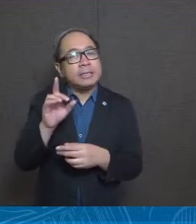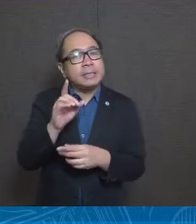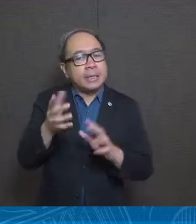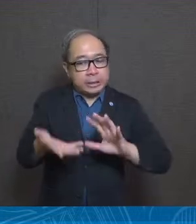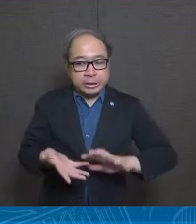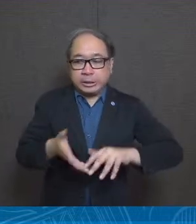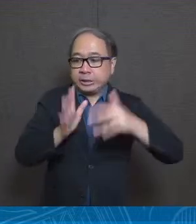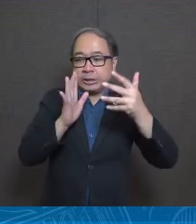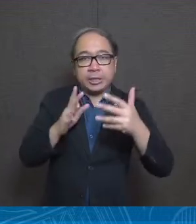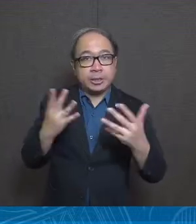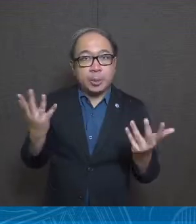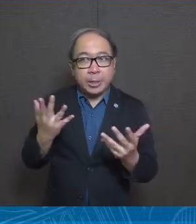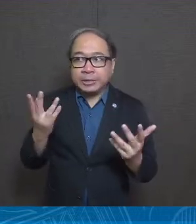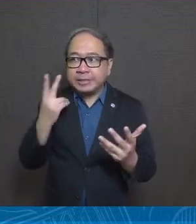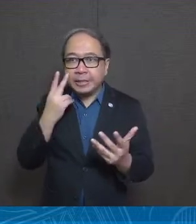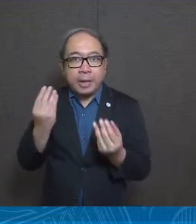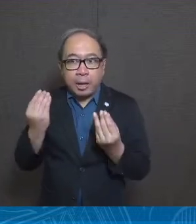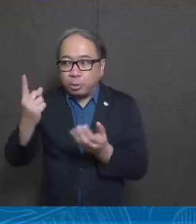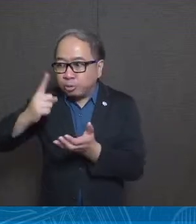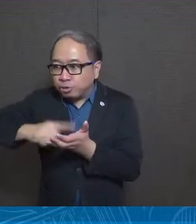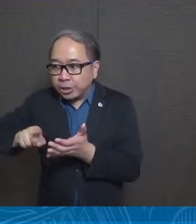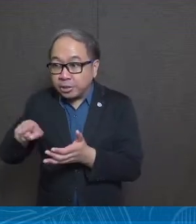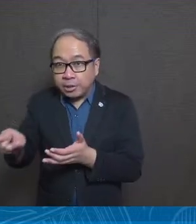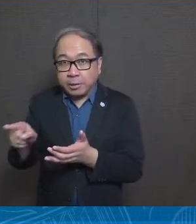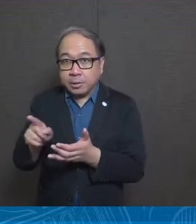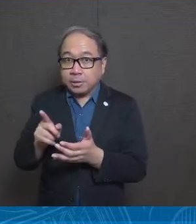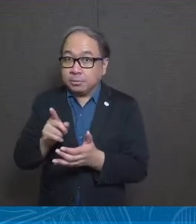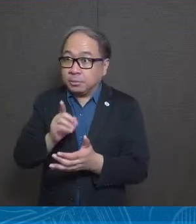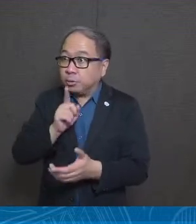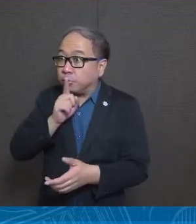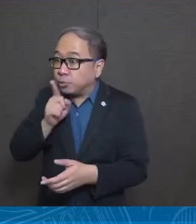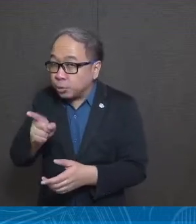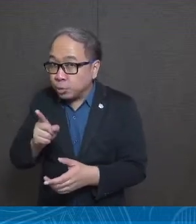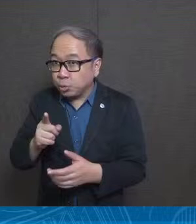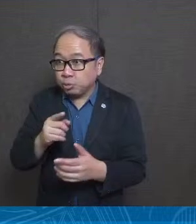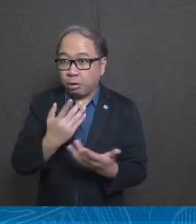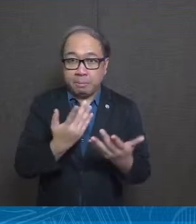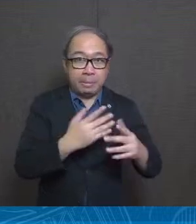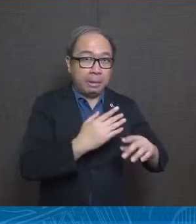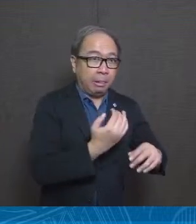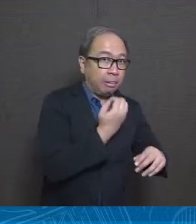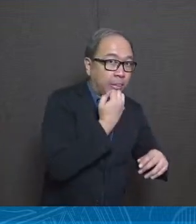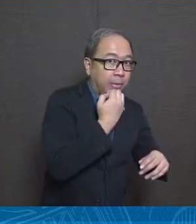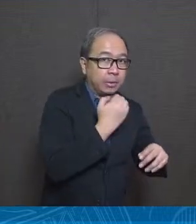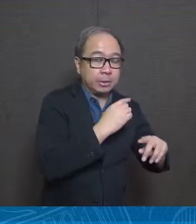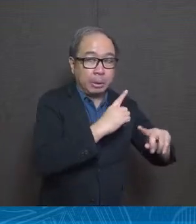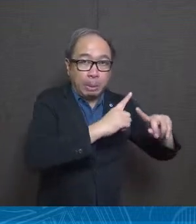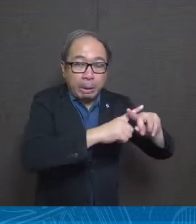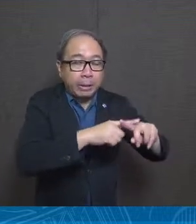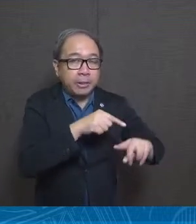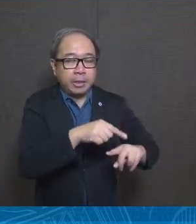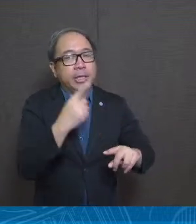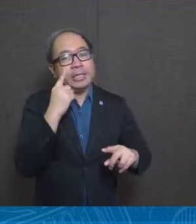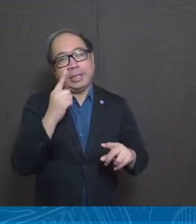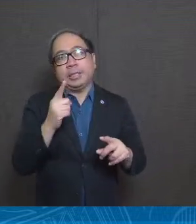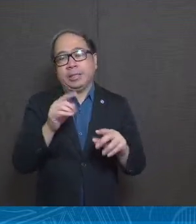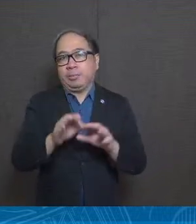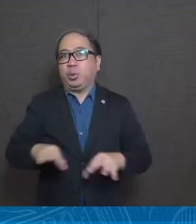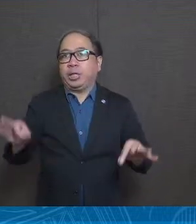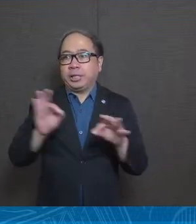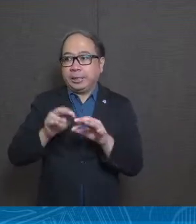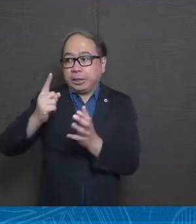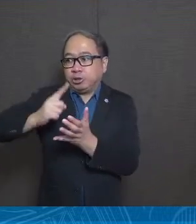any resource to check whether it is true or false. So we only deliver only credible information. This